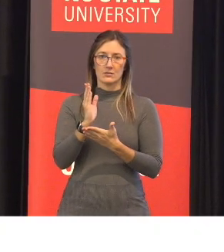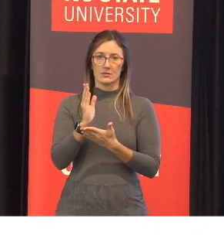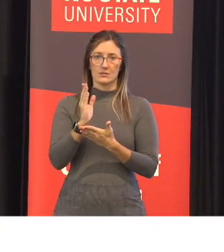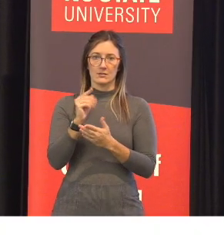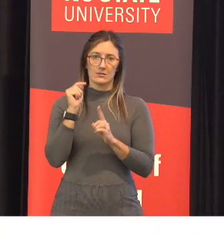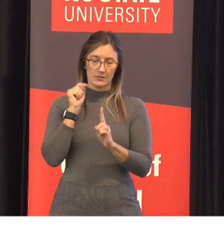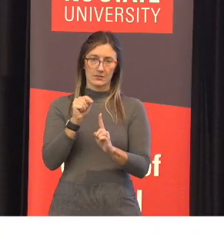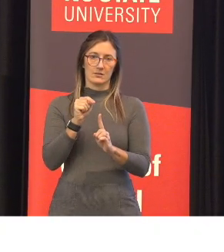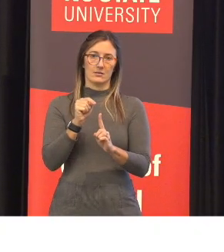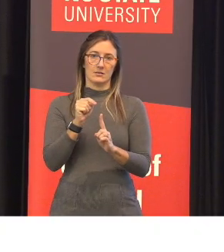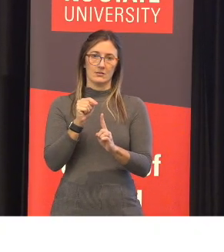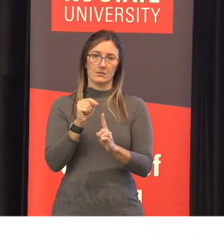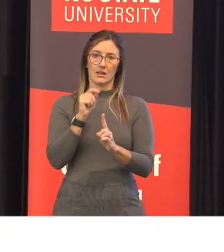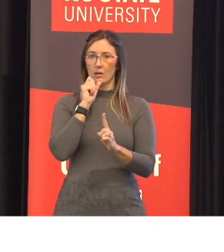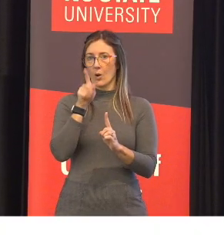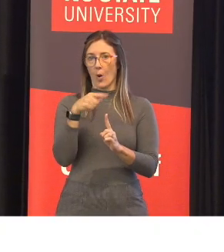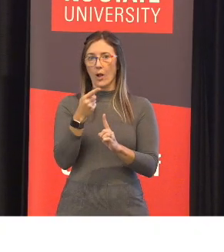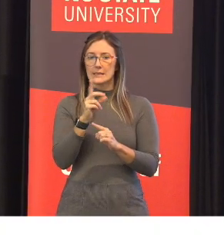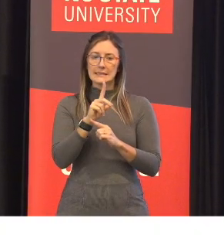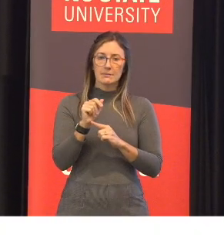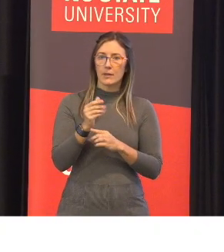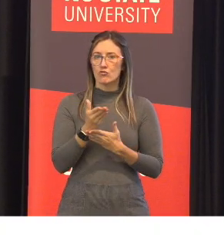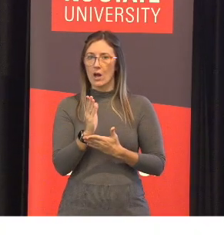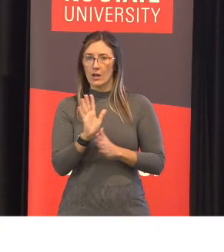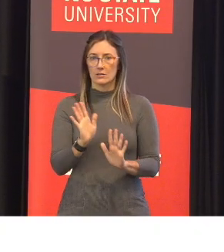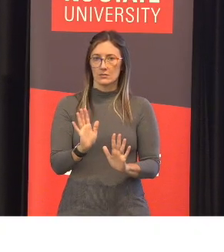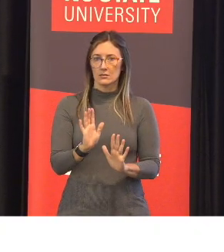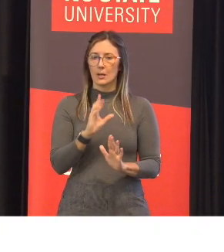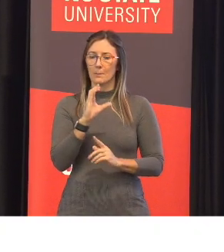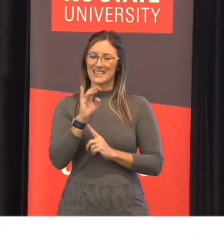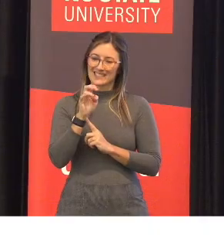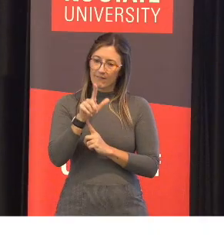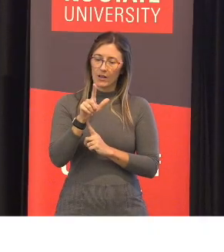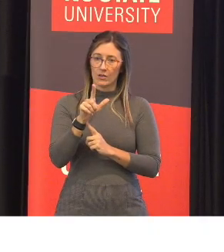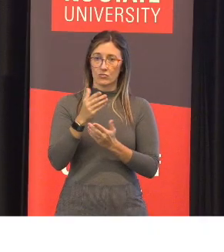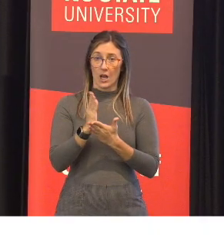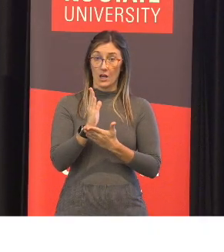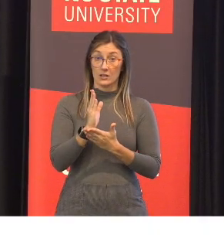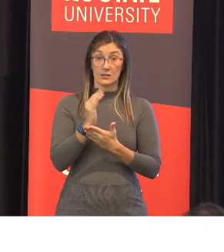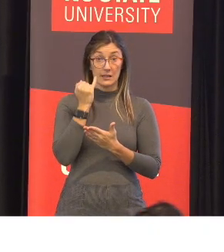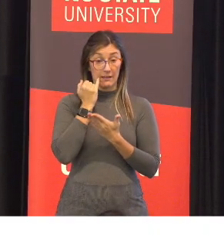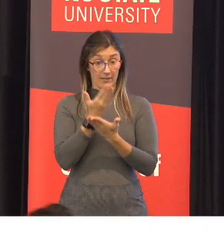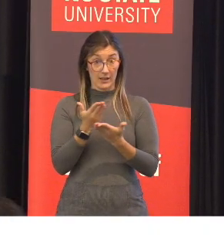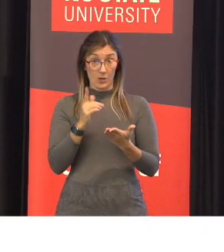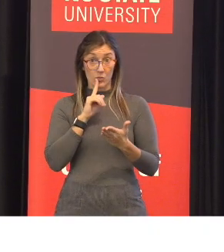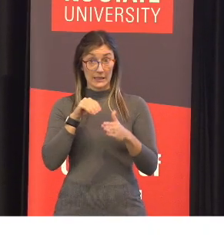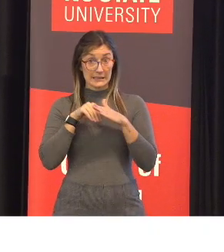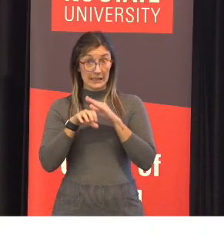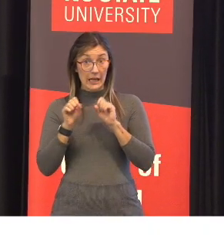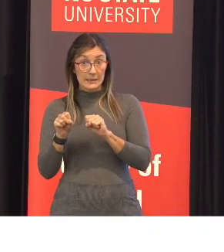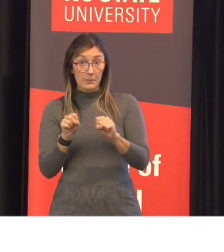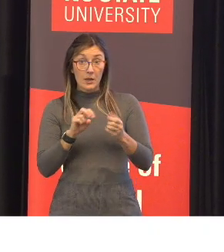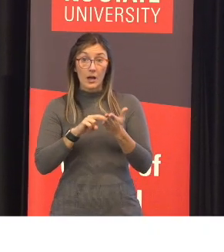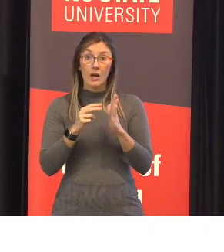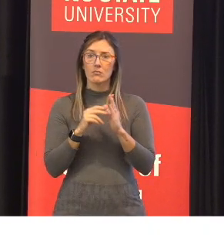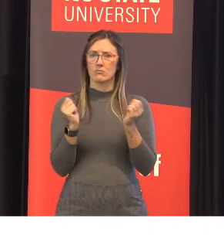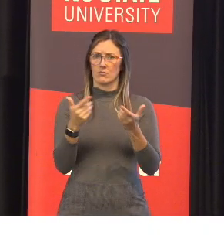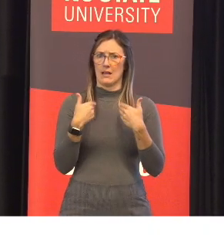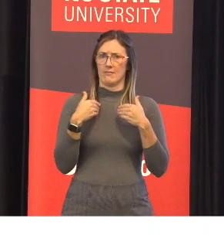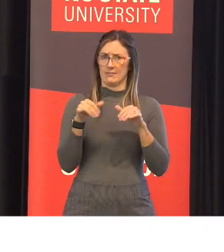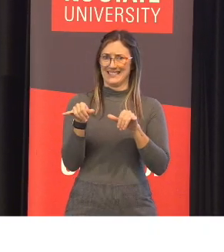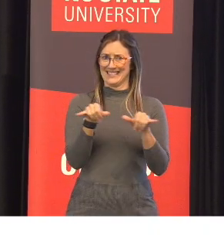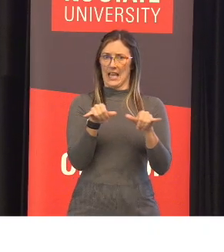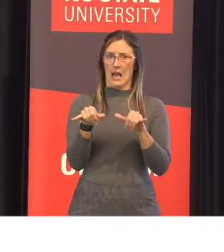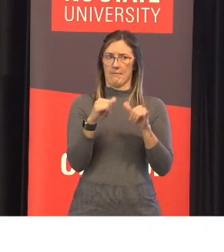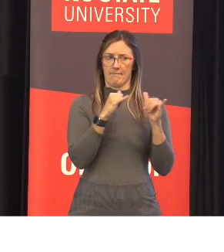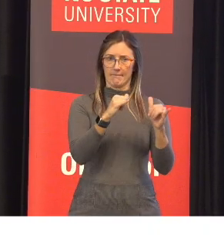When we make things accessible, we make sure that everyone has the same opportunity. We make sure that everyone